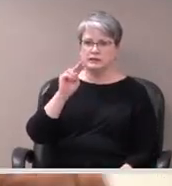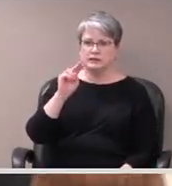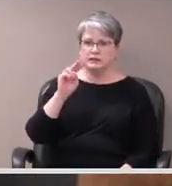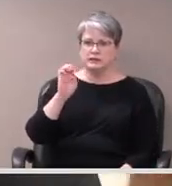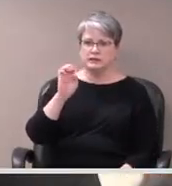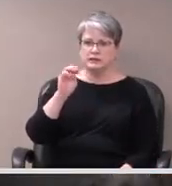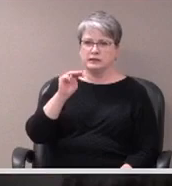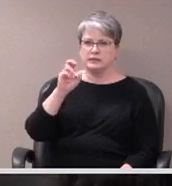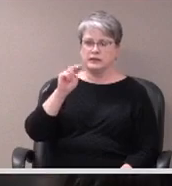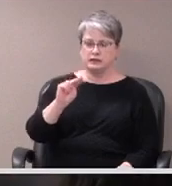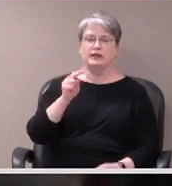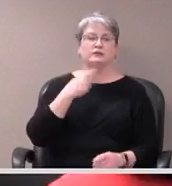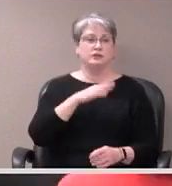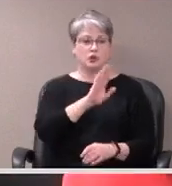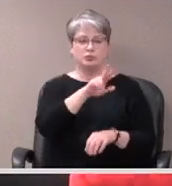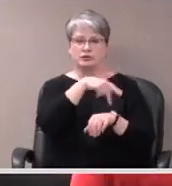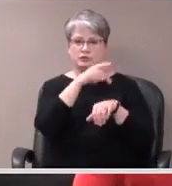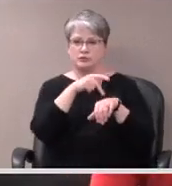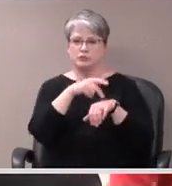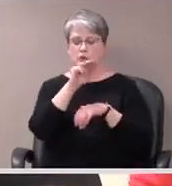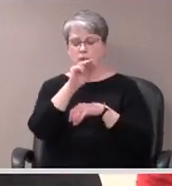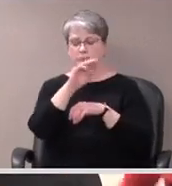Michelle Kiggins.